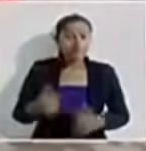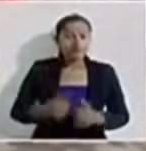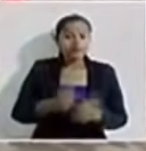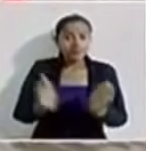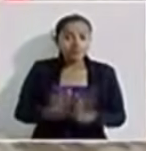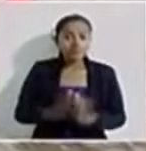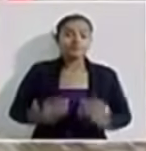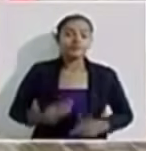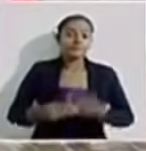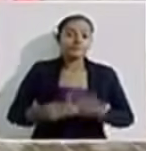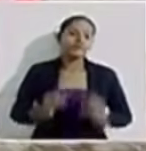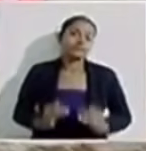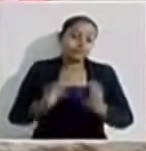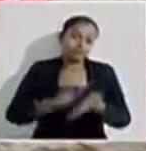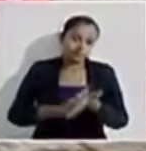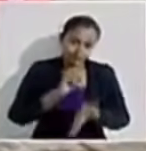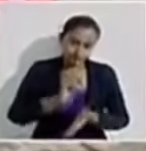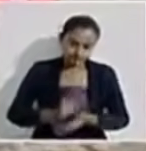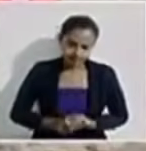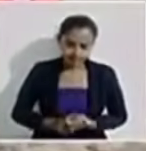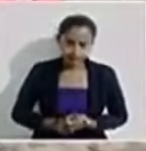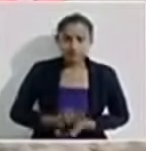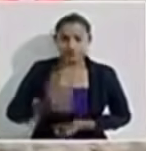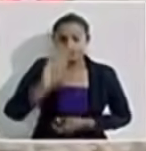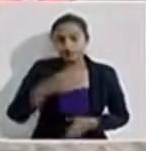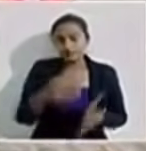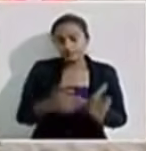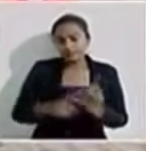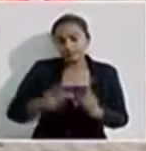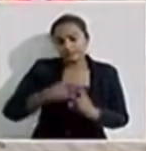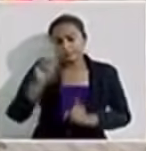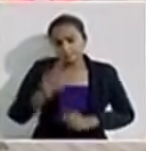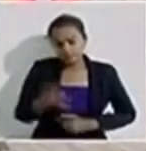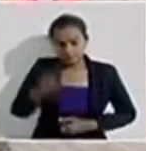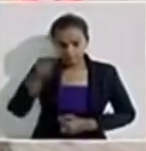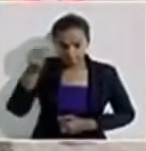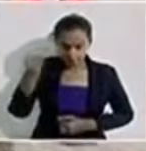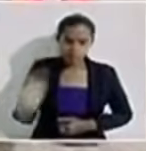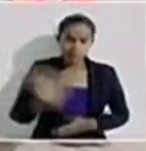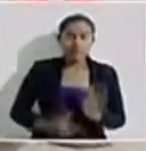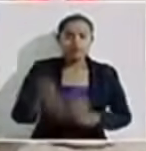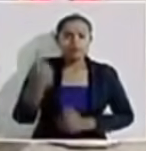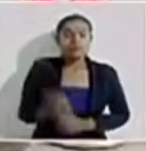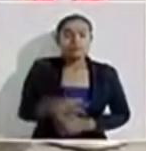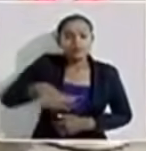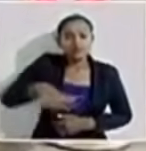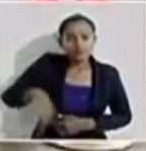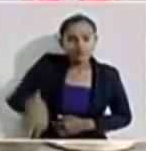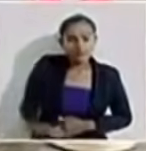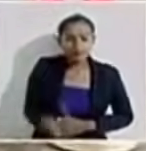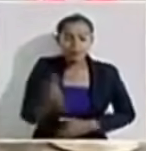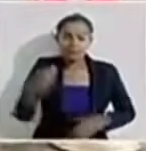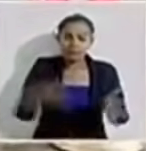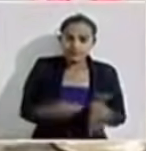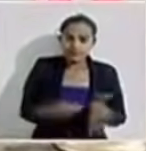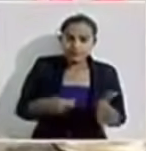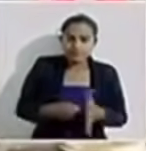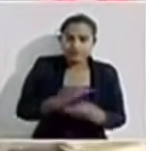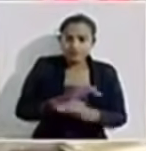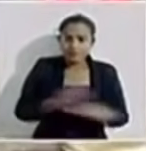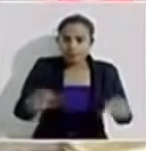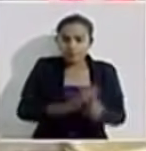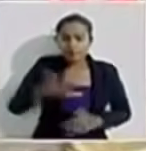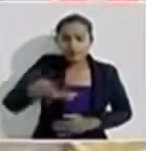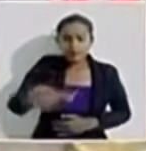The $40 million will be used to provide over 1,400 loans ranging from 500,000 rupees to 1